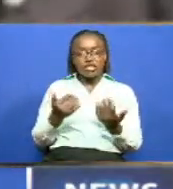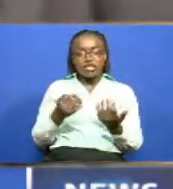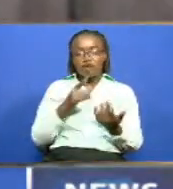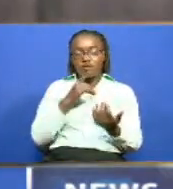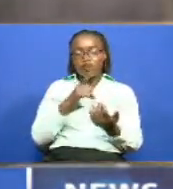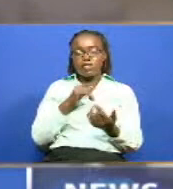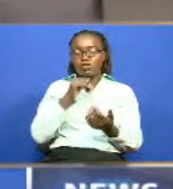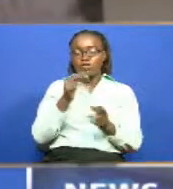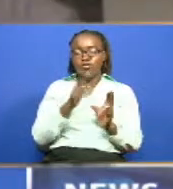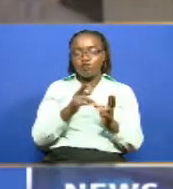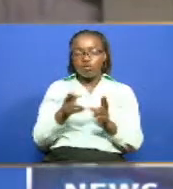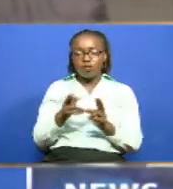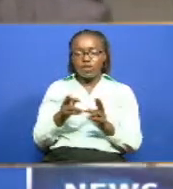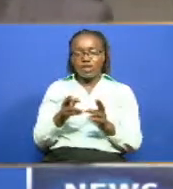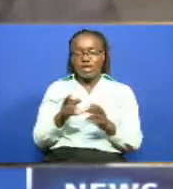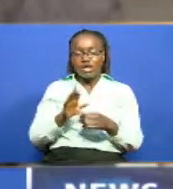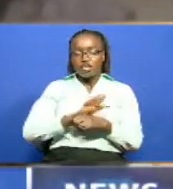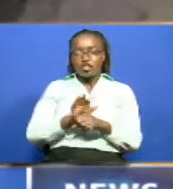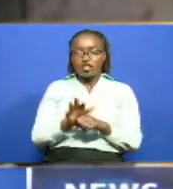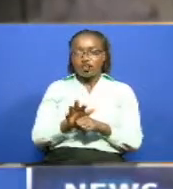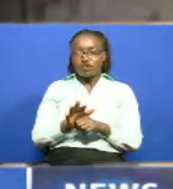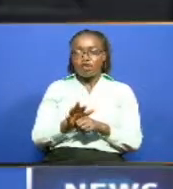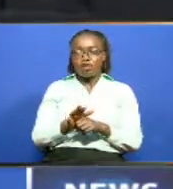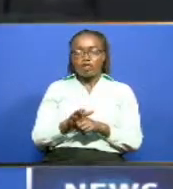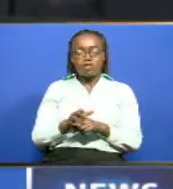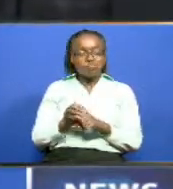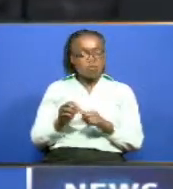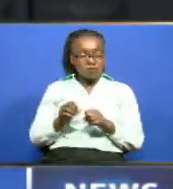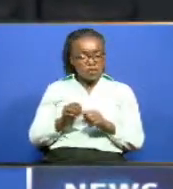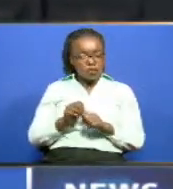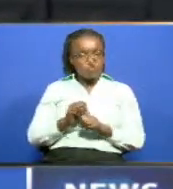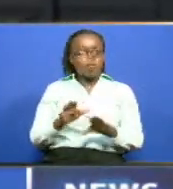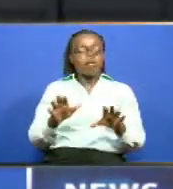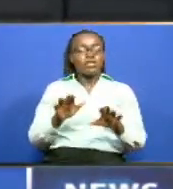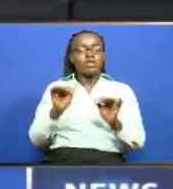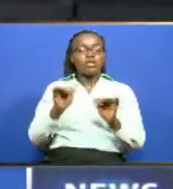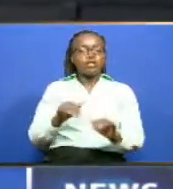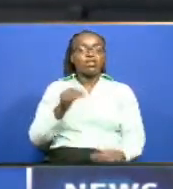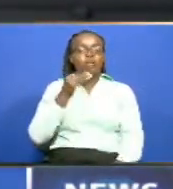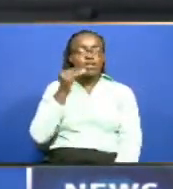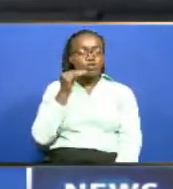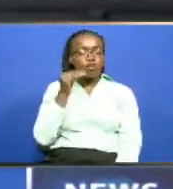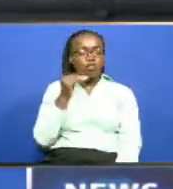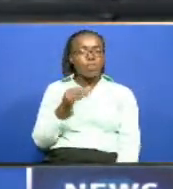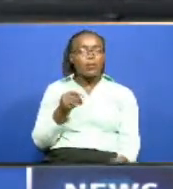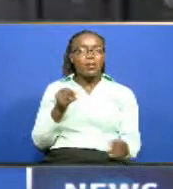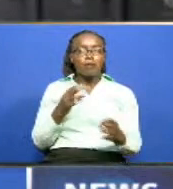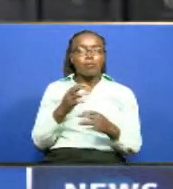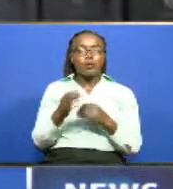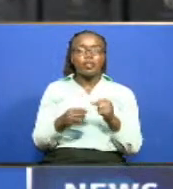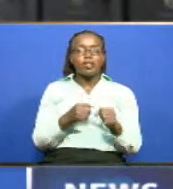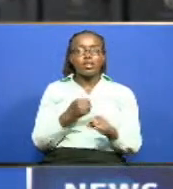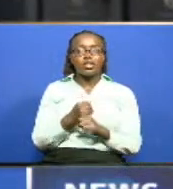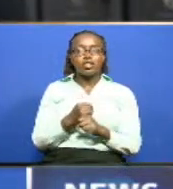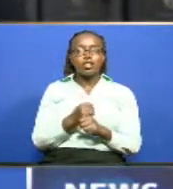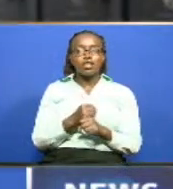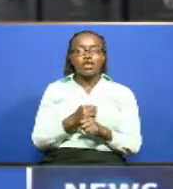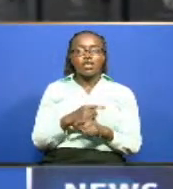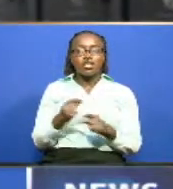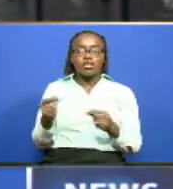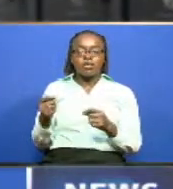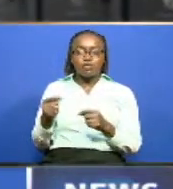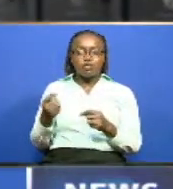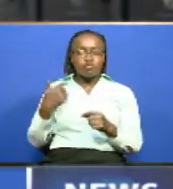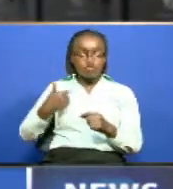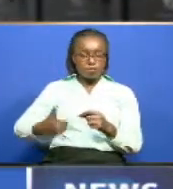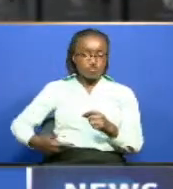usual this year as the COVID-19 outbreak is keeping people at home. For centuries, the suit has been the go-to outfit for millions